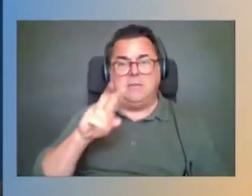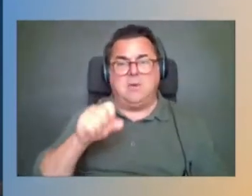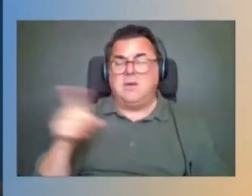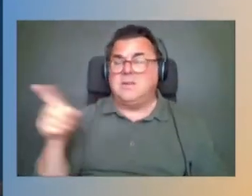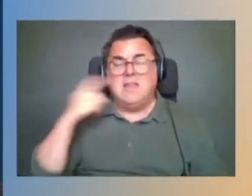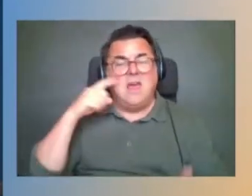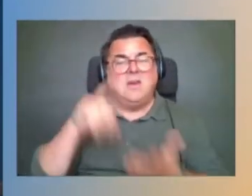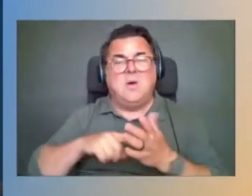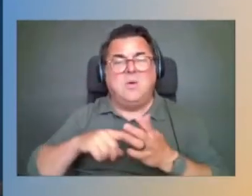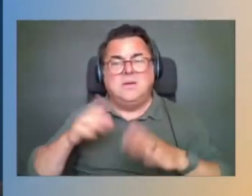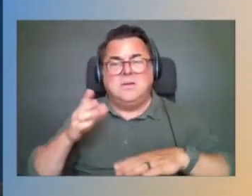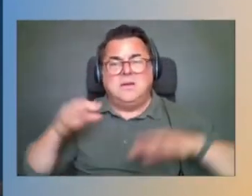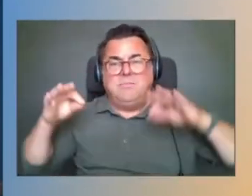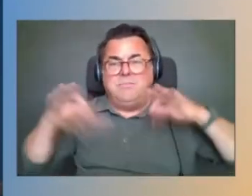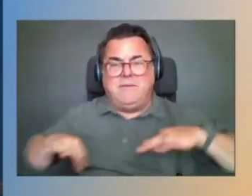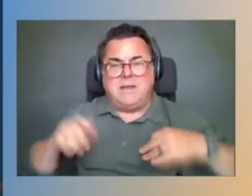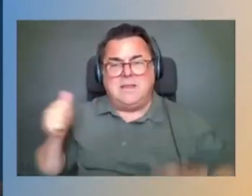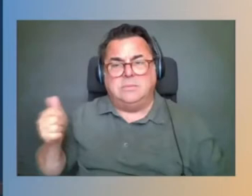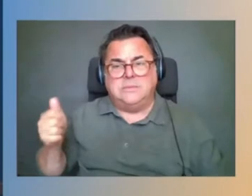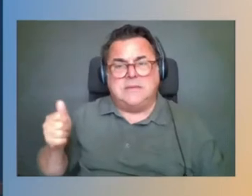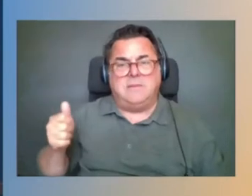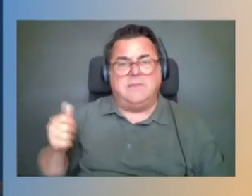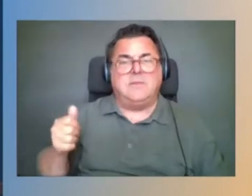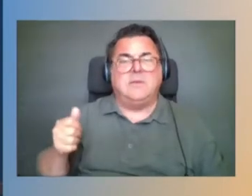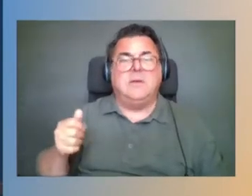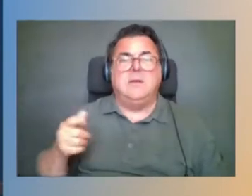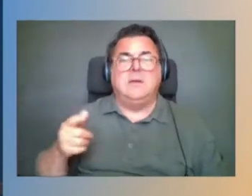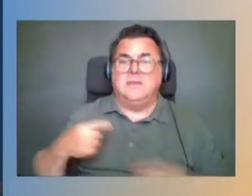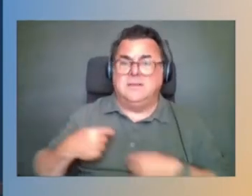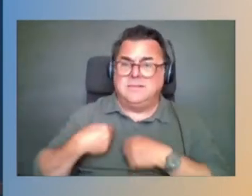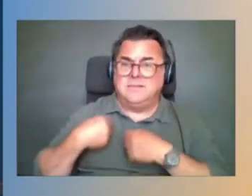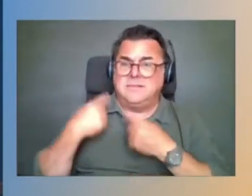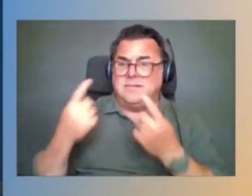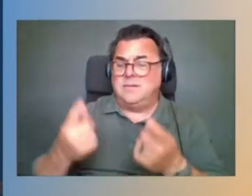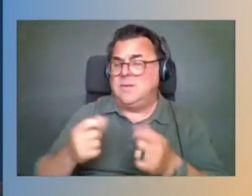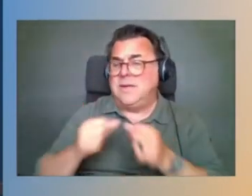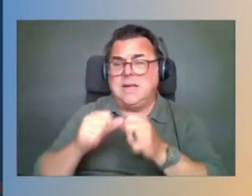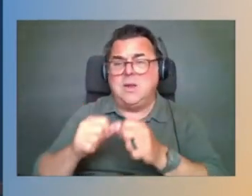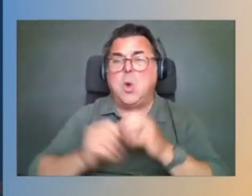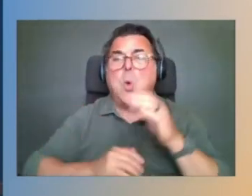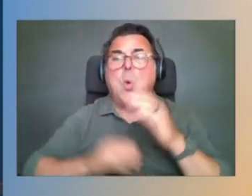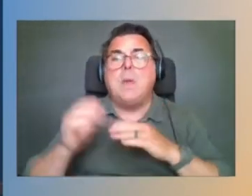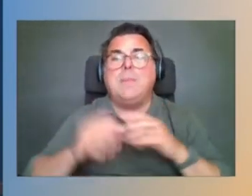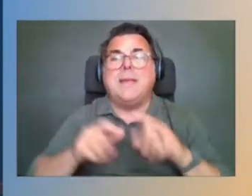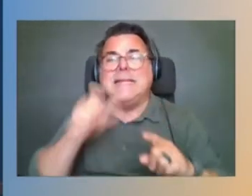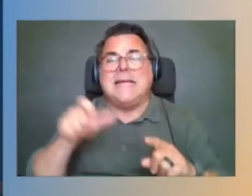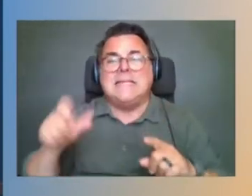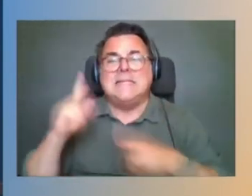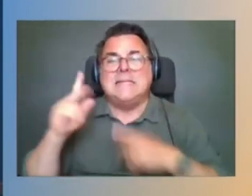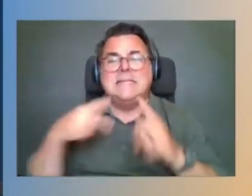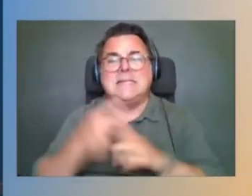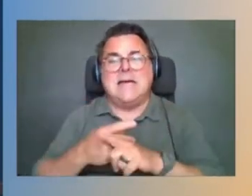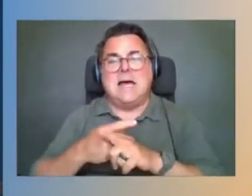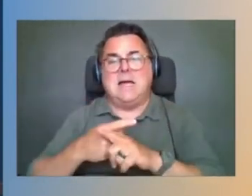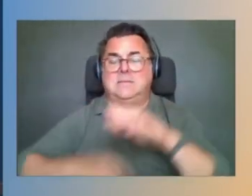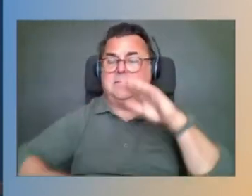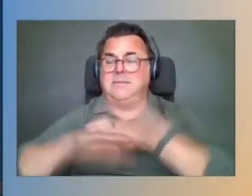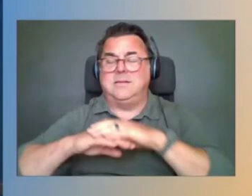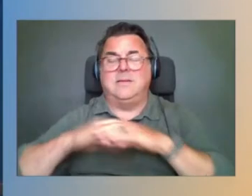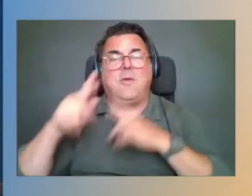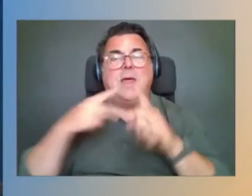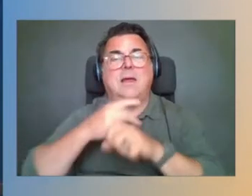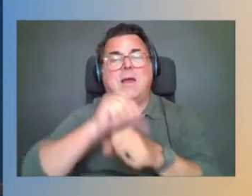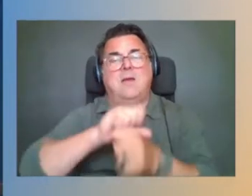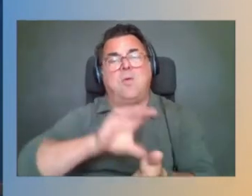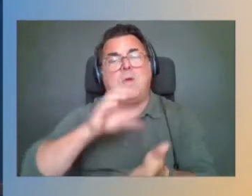it. And we've continued over the years to actually build instance types that are optimized for these types of workloads. As a